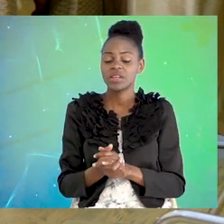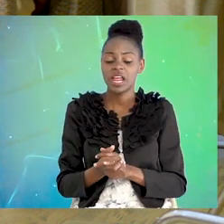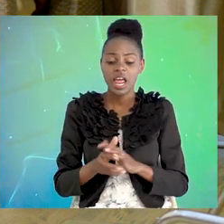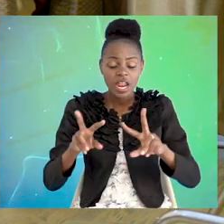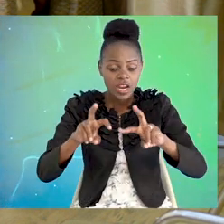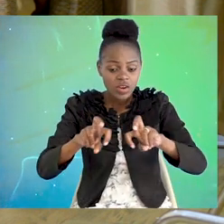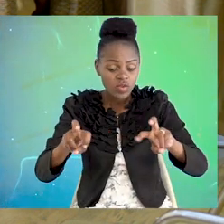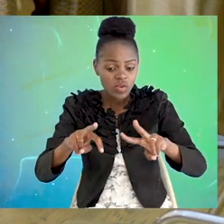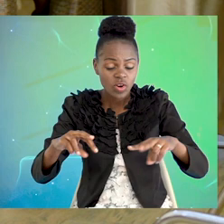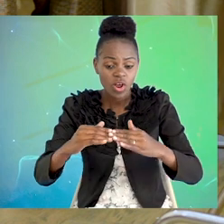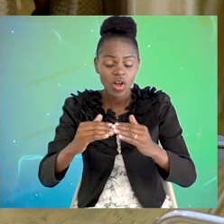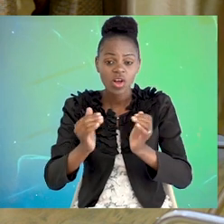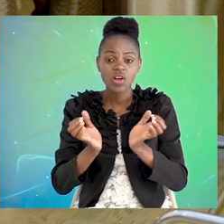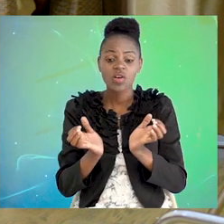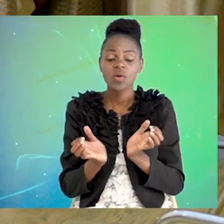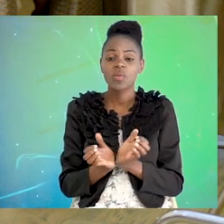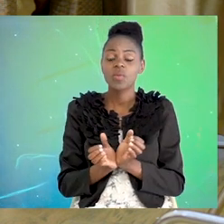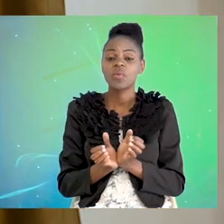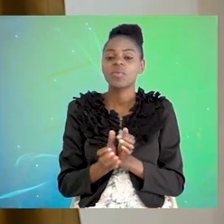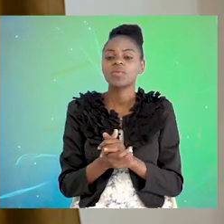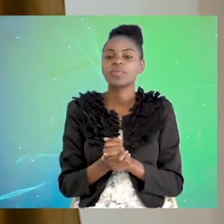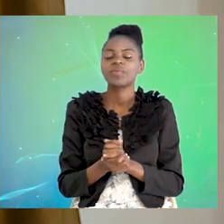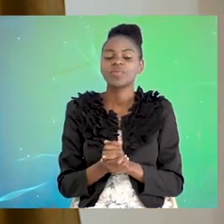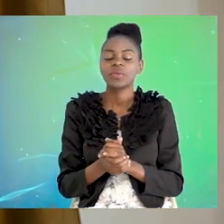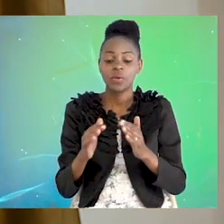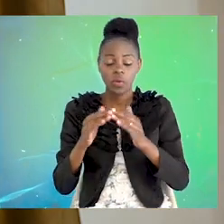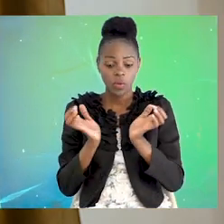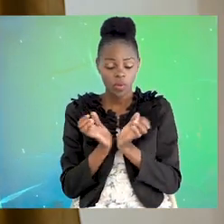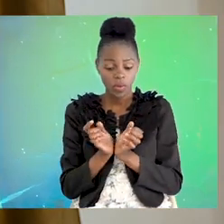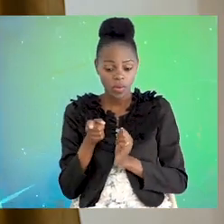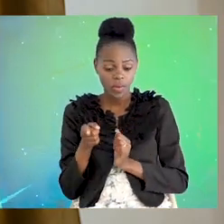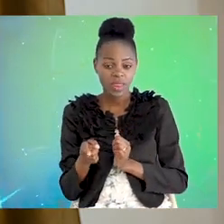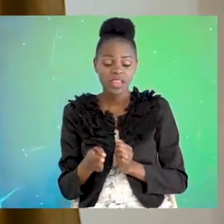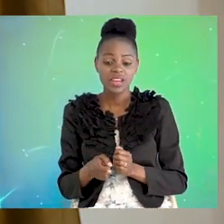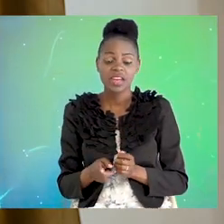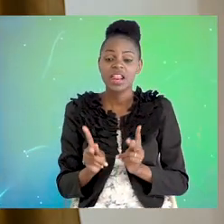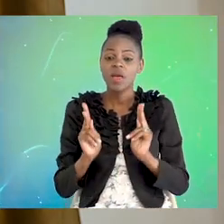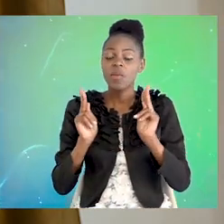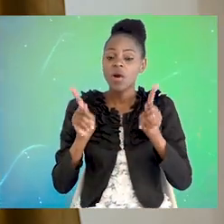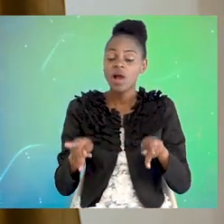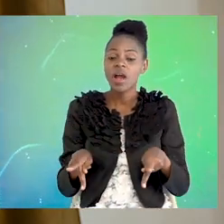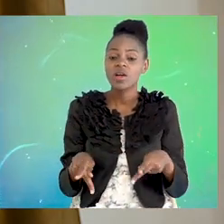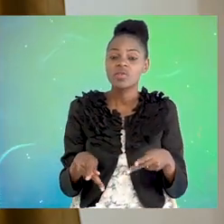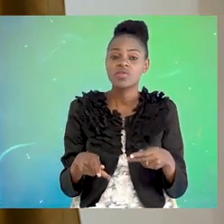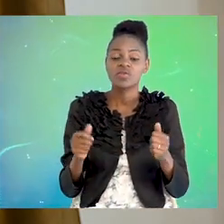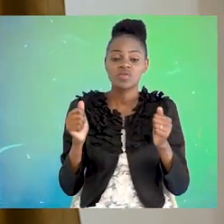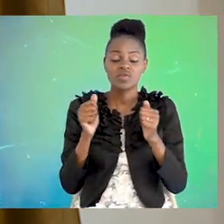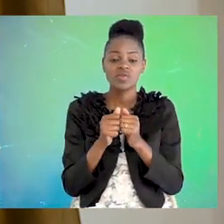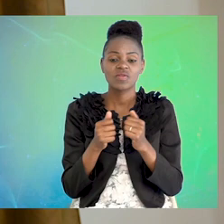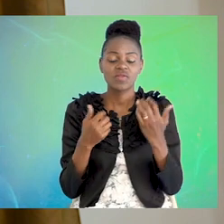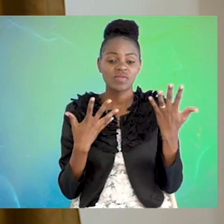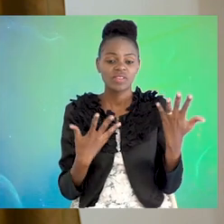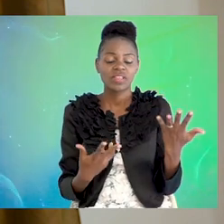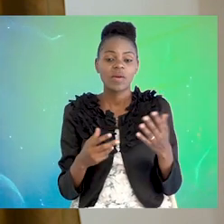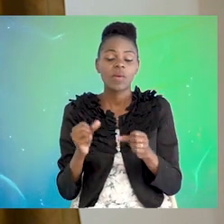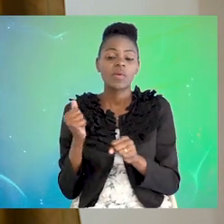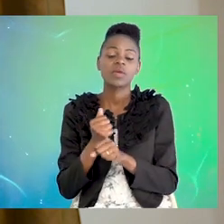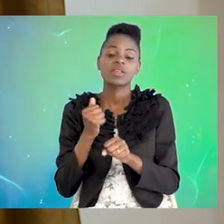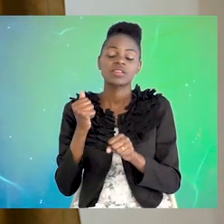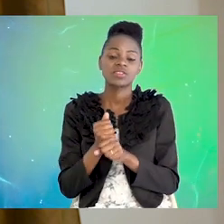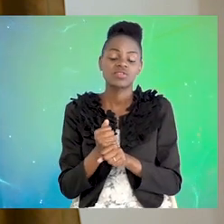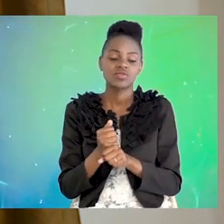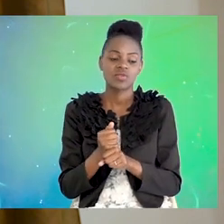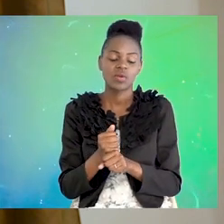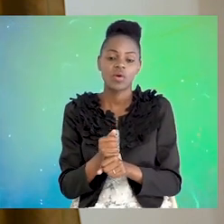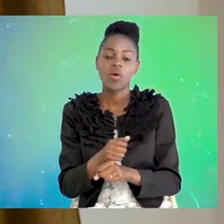research group called the Salmonella Research Group. We're about 50 or 70 people. We work in Queen's Hospital, we